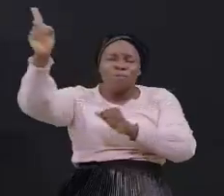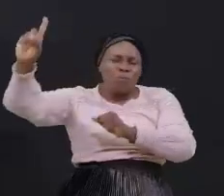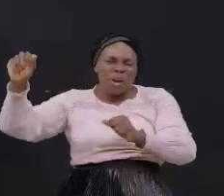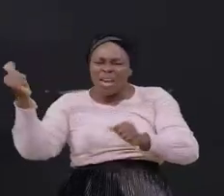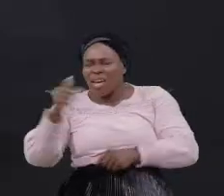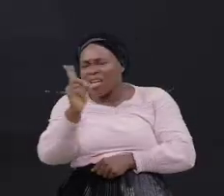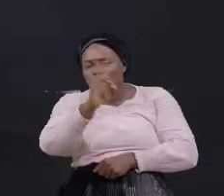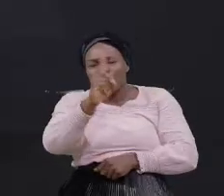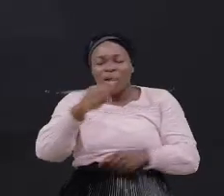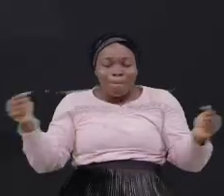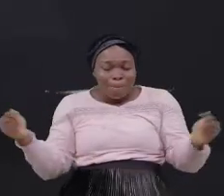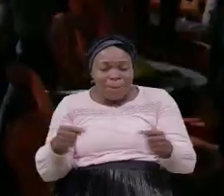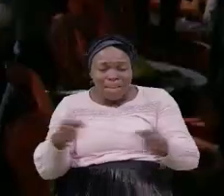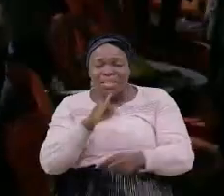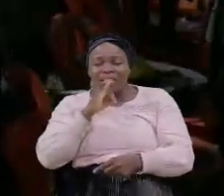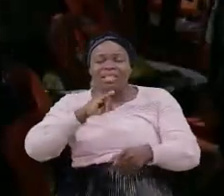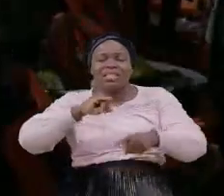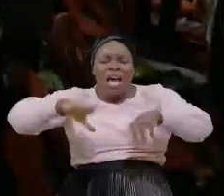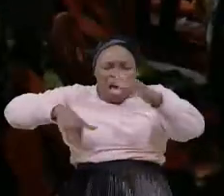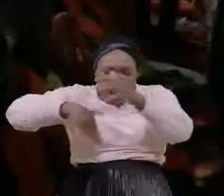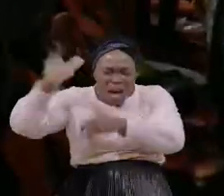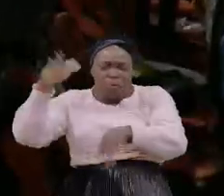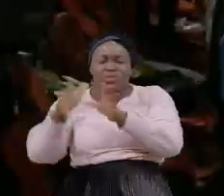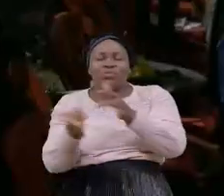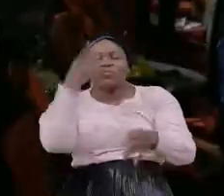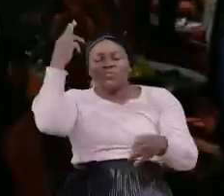come out in Jesus' name.